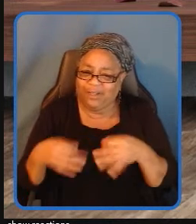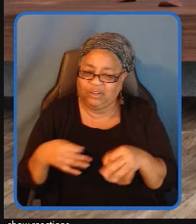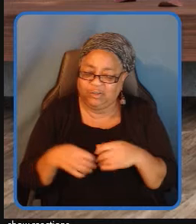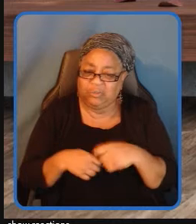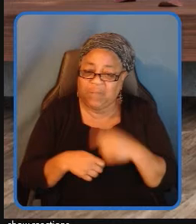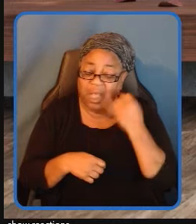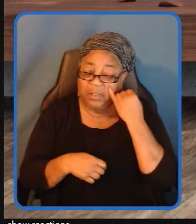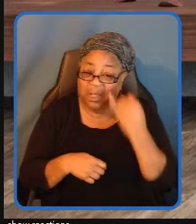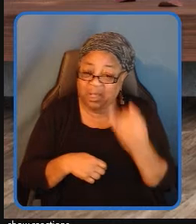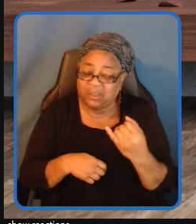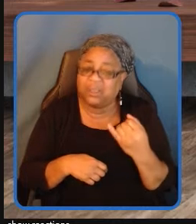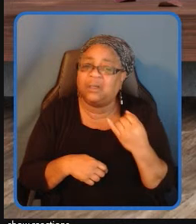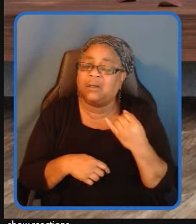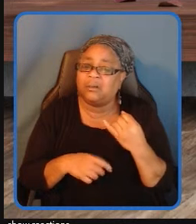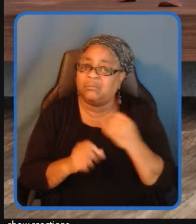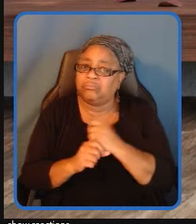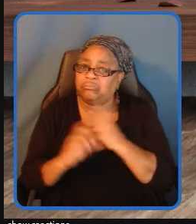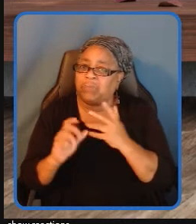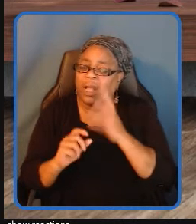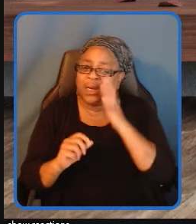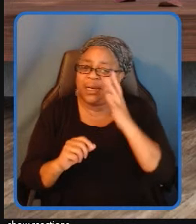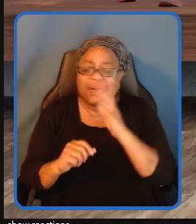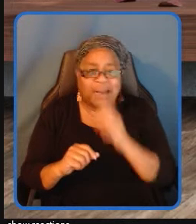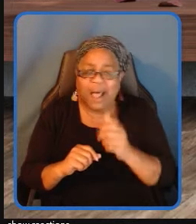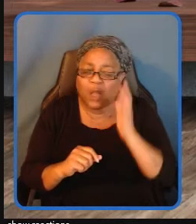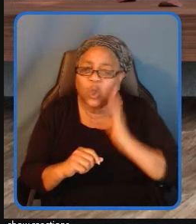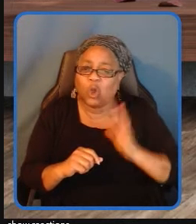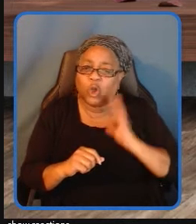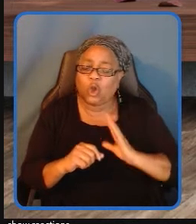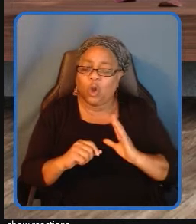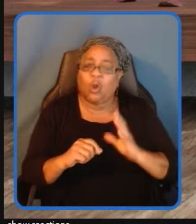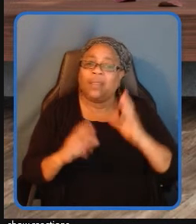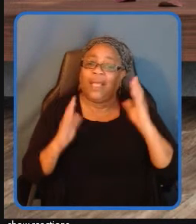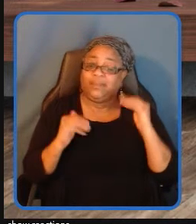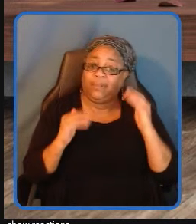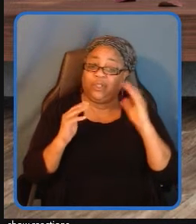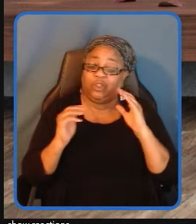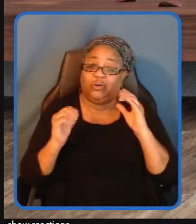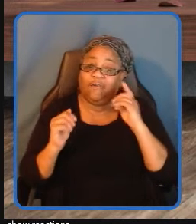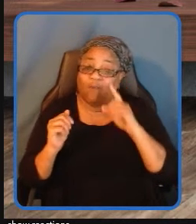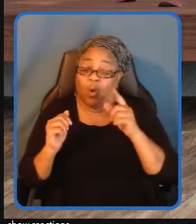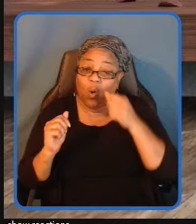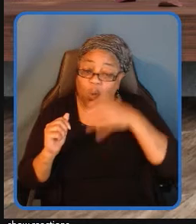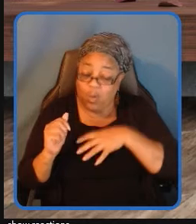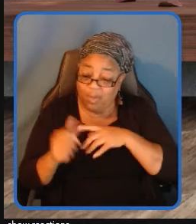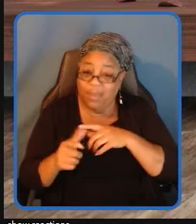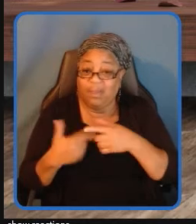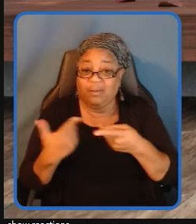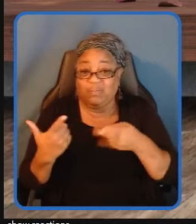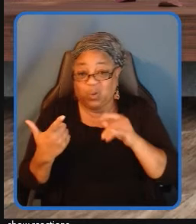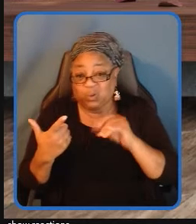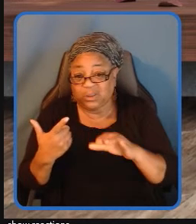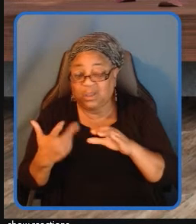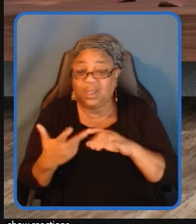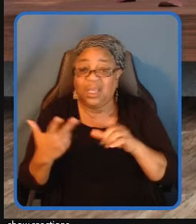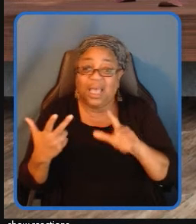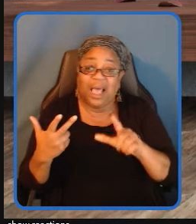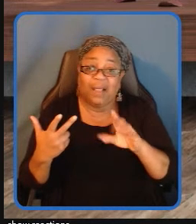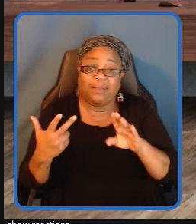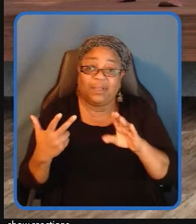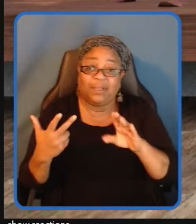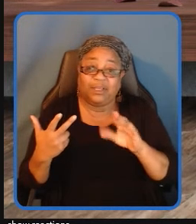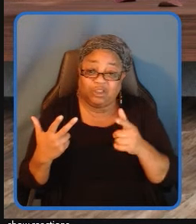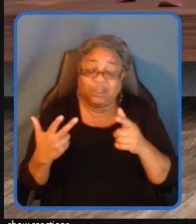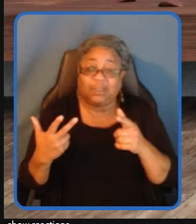ago, the expectation was that women, people of color, people with disabilities, LGBTQ were invited in, but they were expected